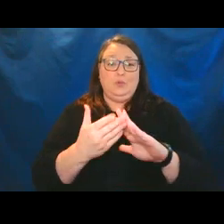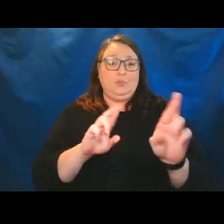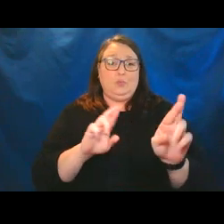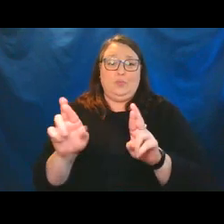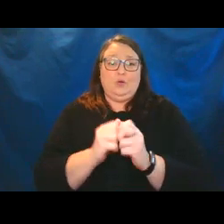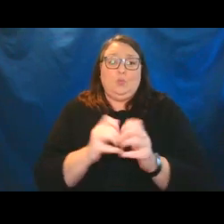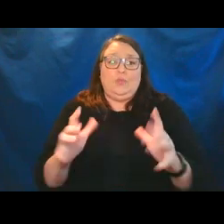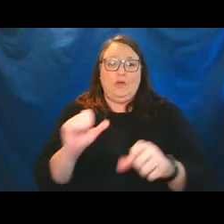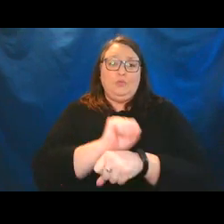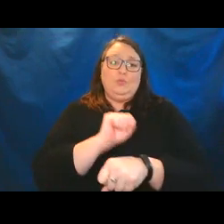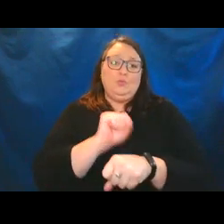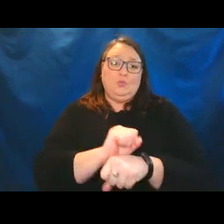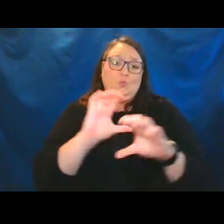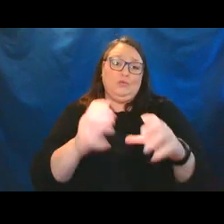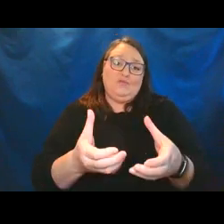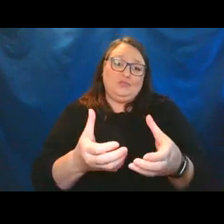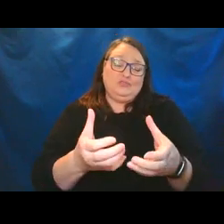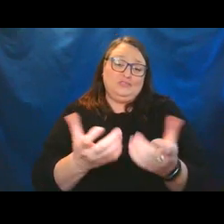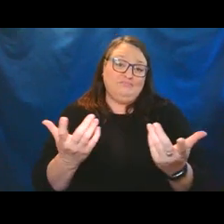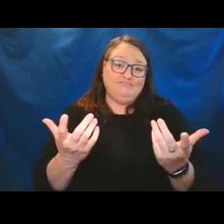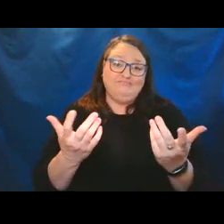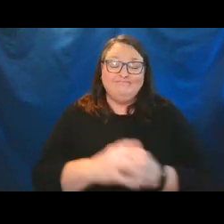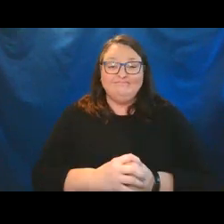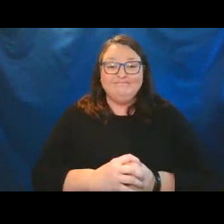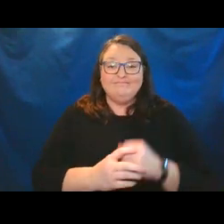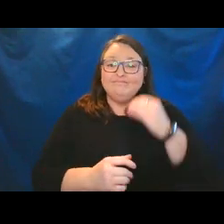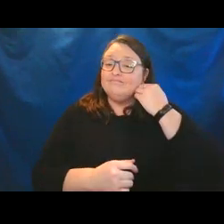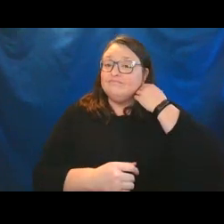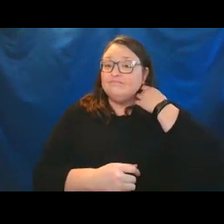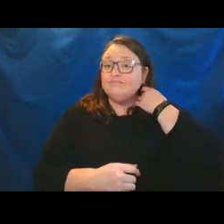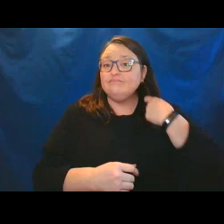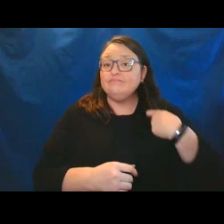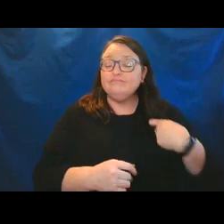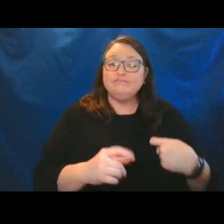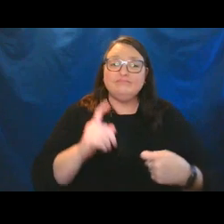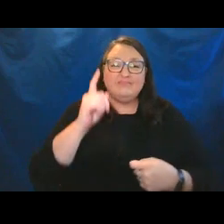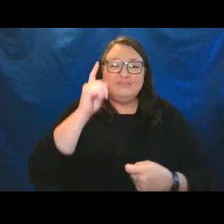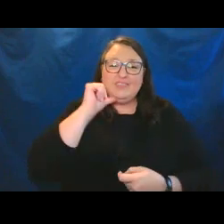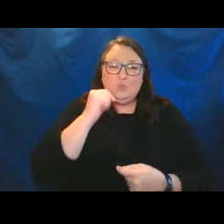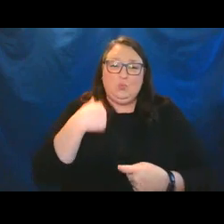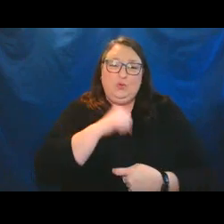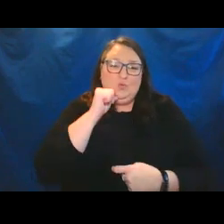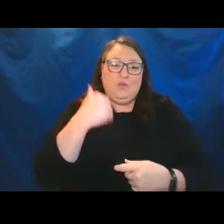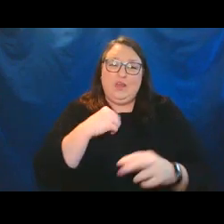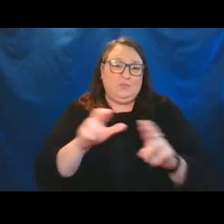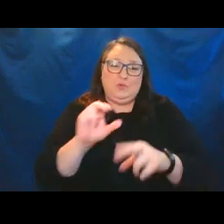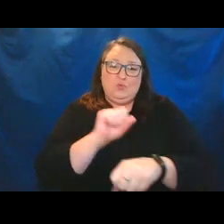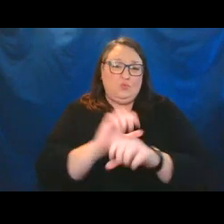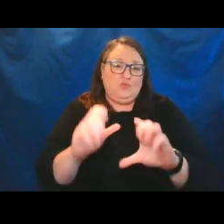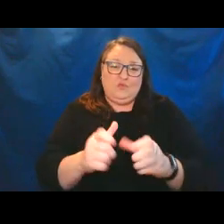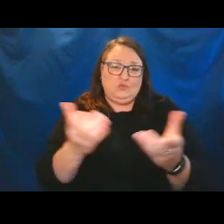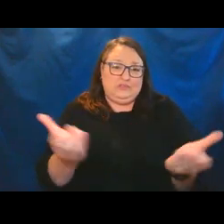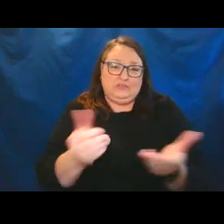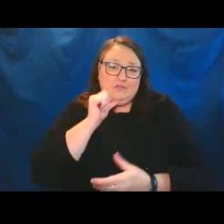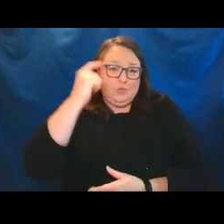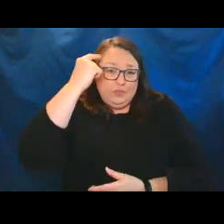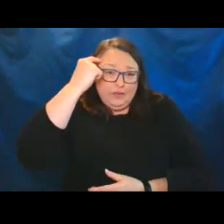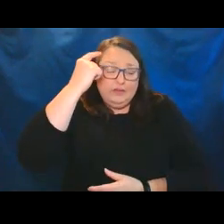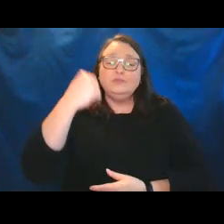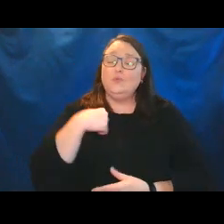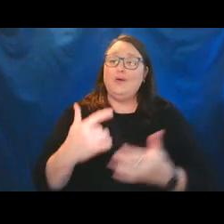without the workforce. I don't believe we have a prepared workforce here, so I'm very excited to be working on this